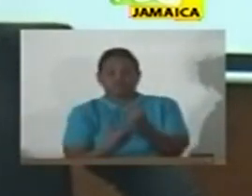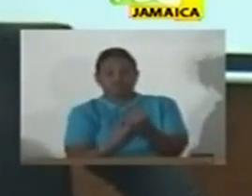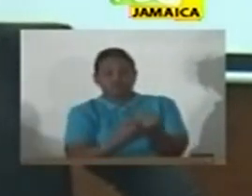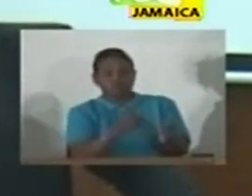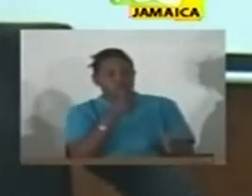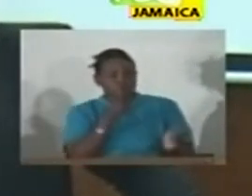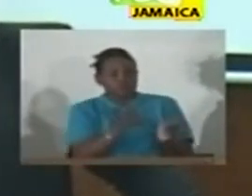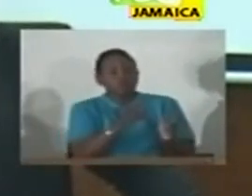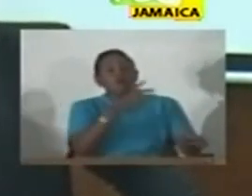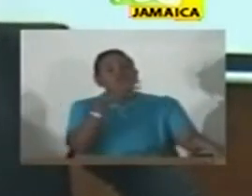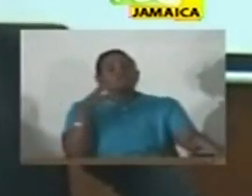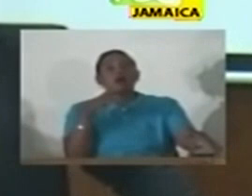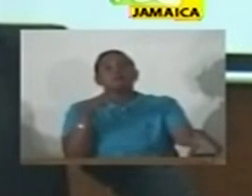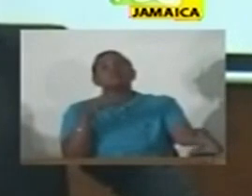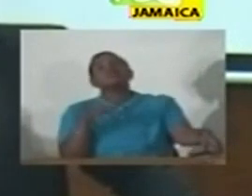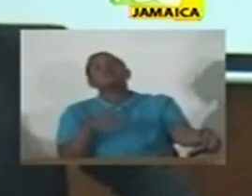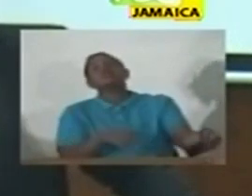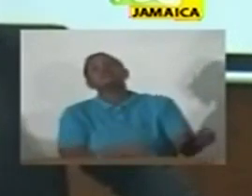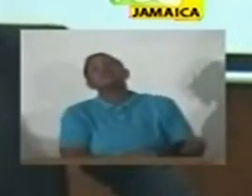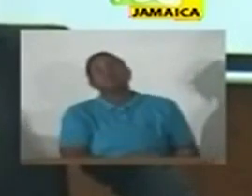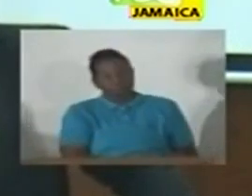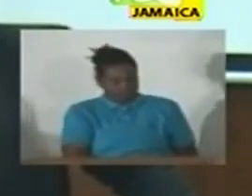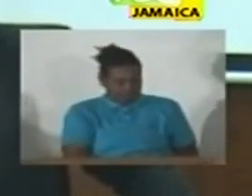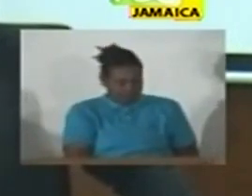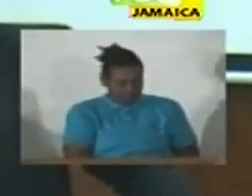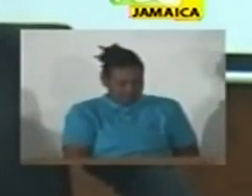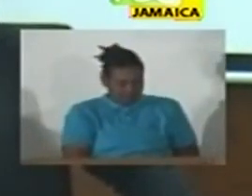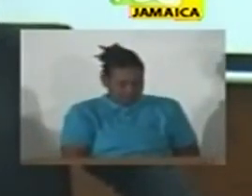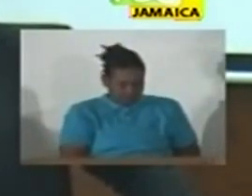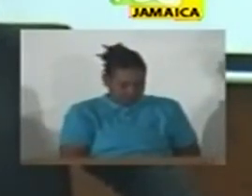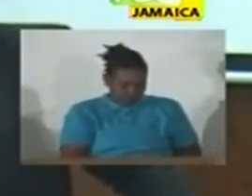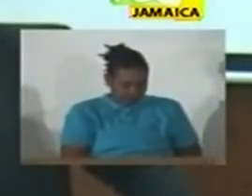farmers in cash crop production.